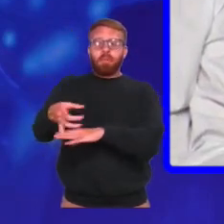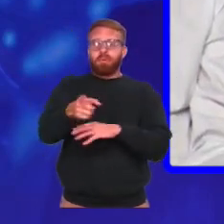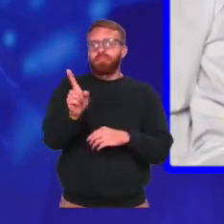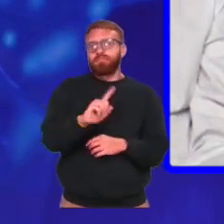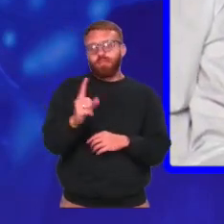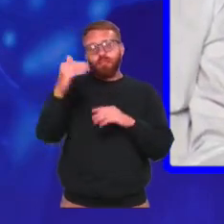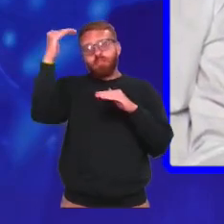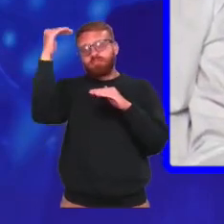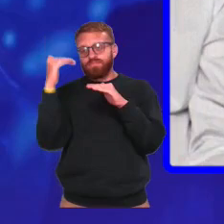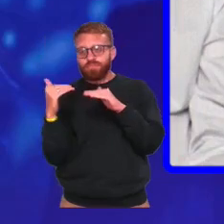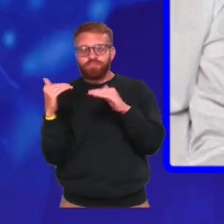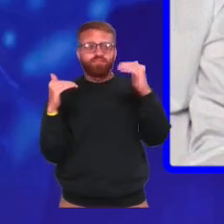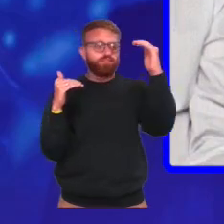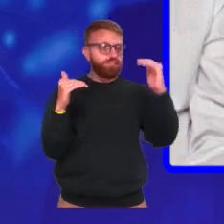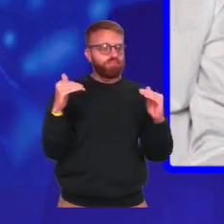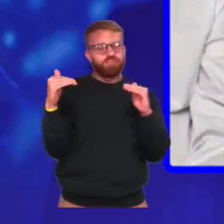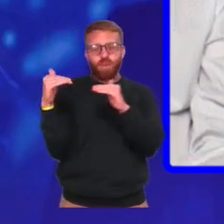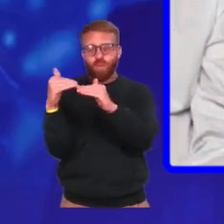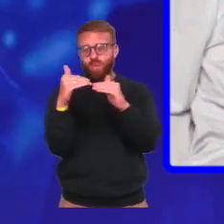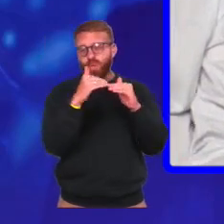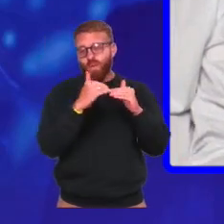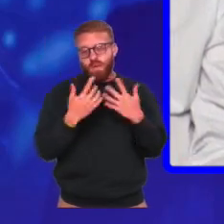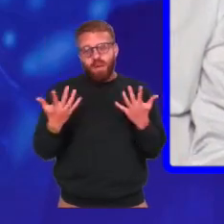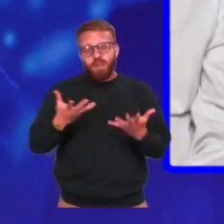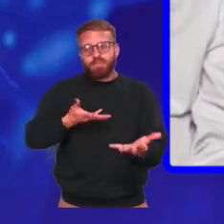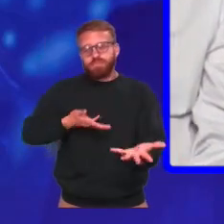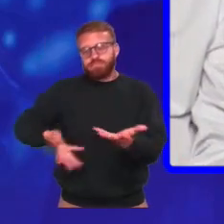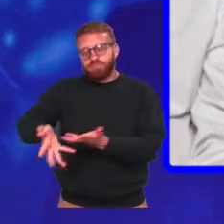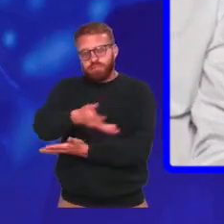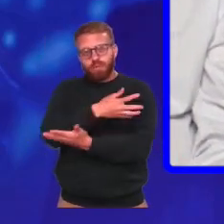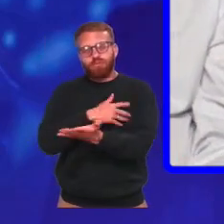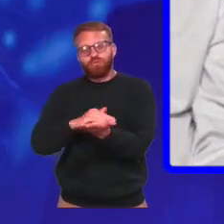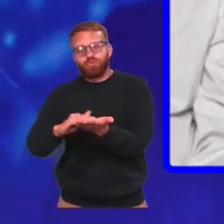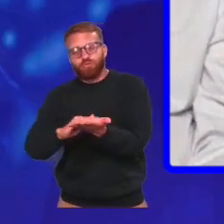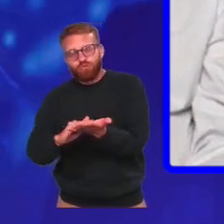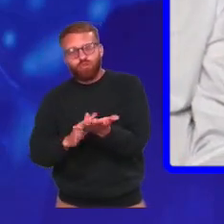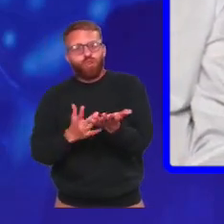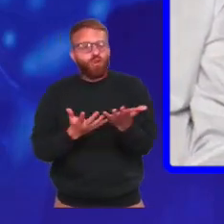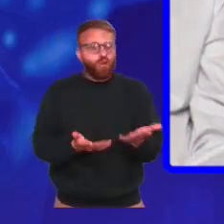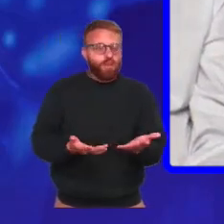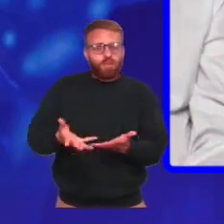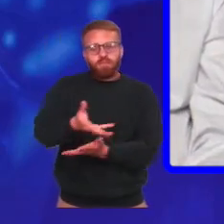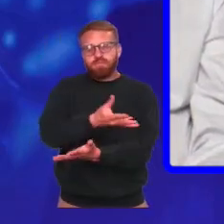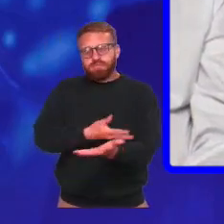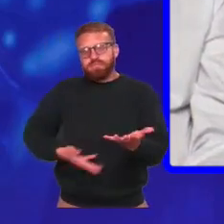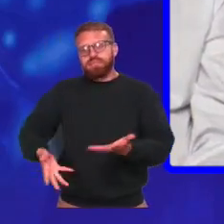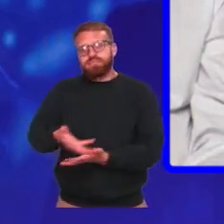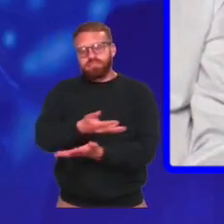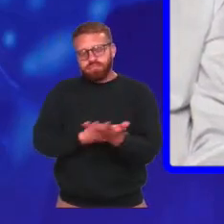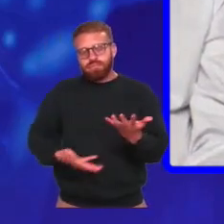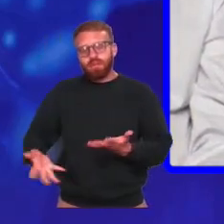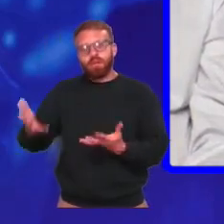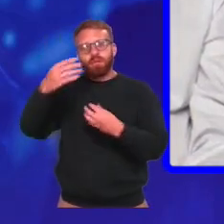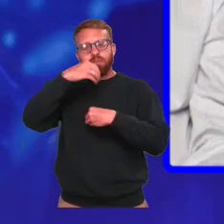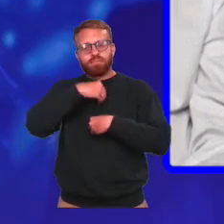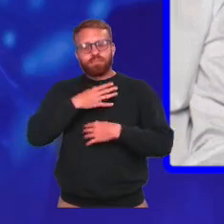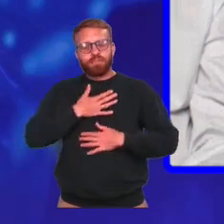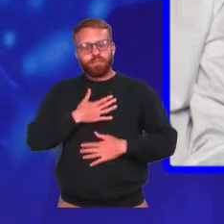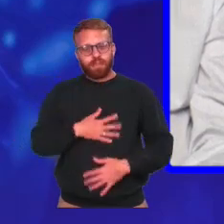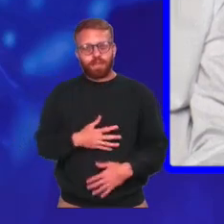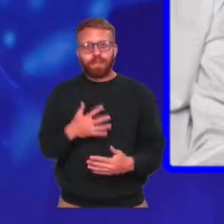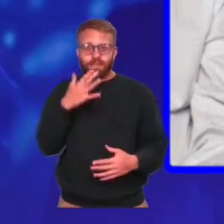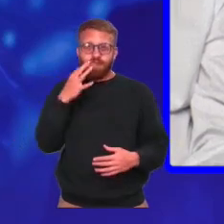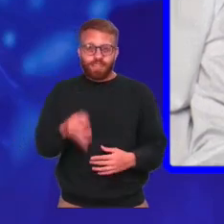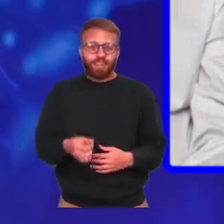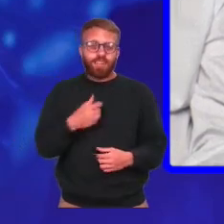we approach and solve problems. Frequently, we're solving them together. We were chatting about this earlier. Our job is 50%